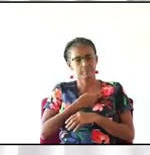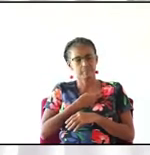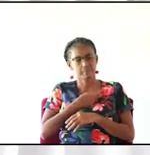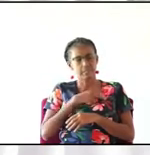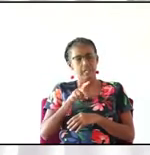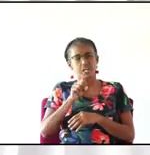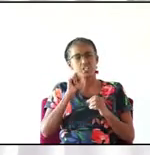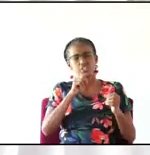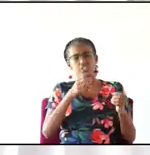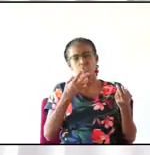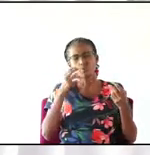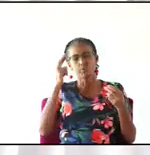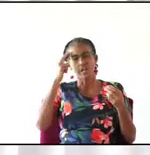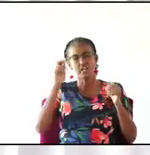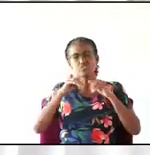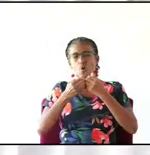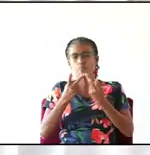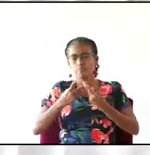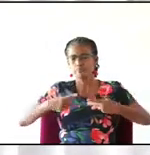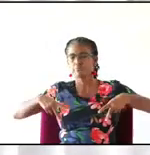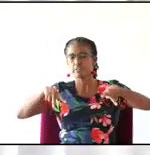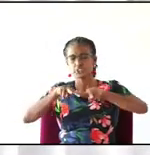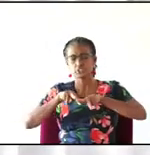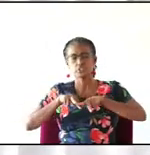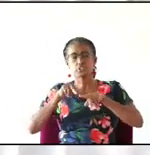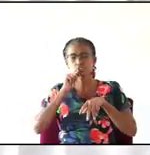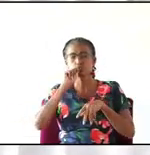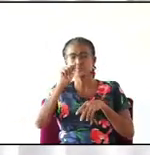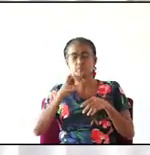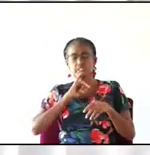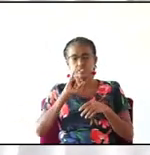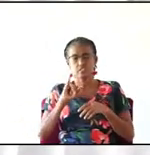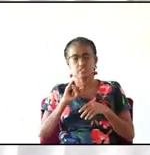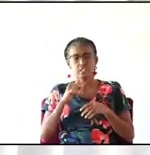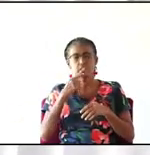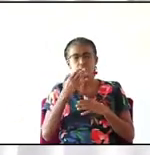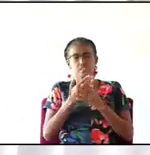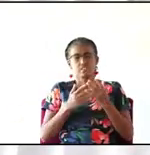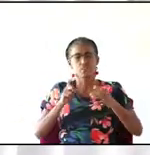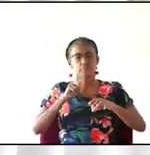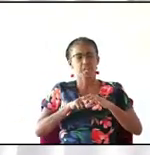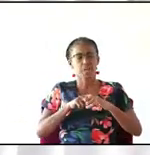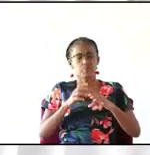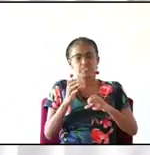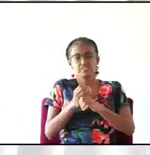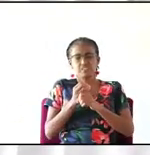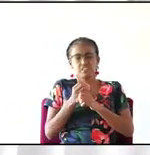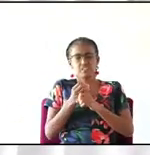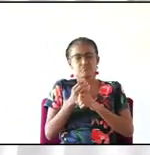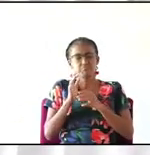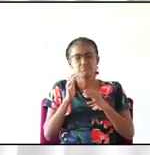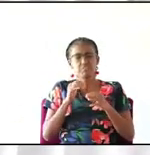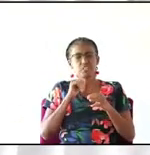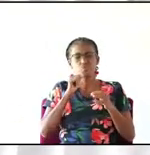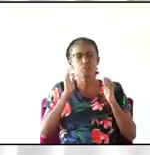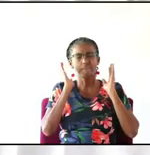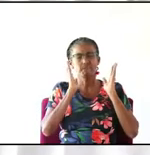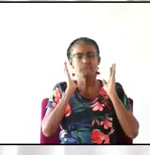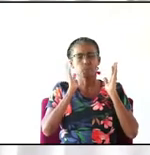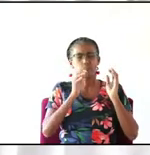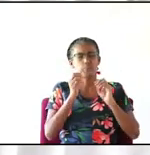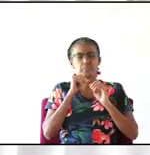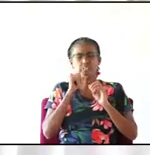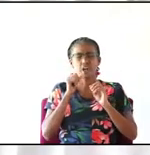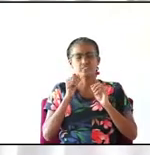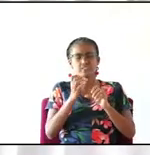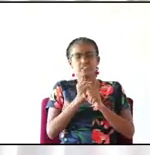precious that truth is. And sometimes we even take it for granted. But what this situation taught me